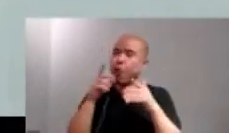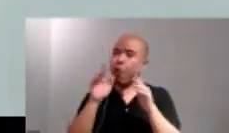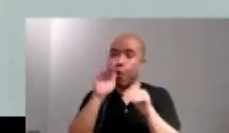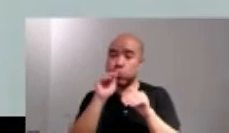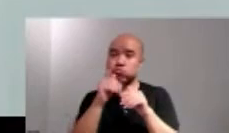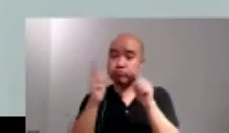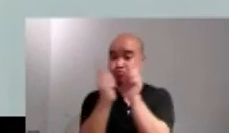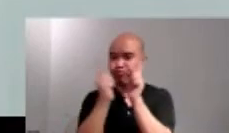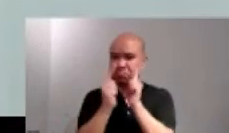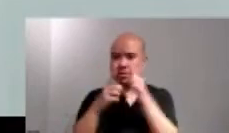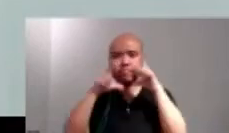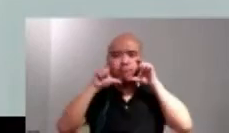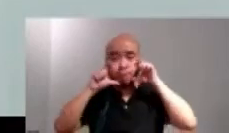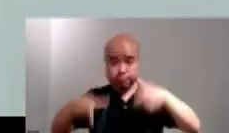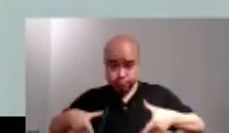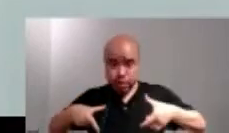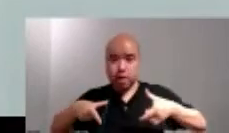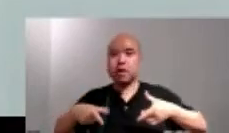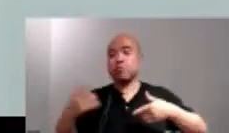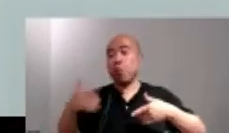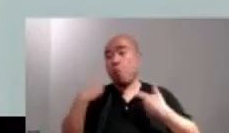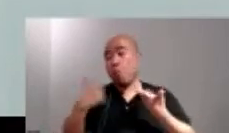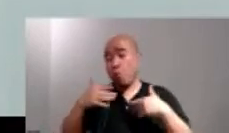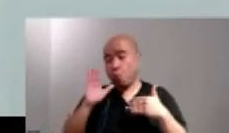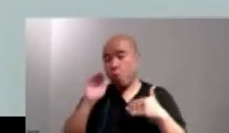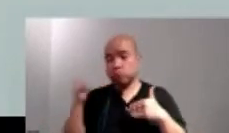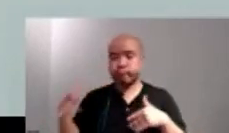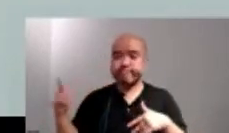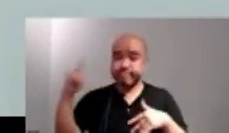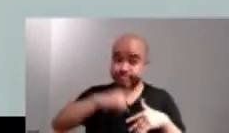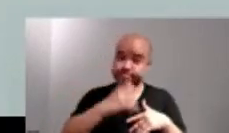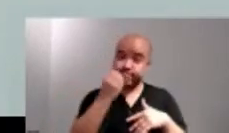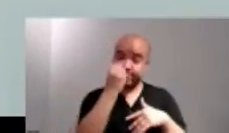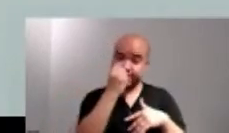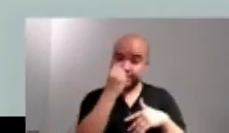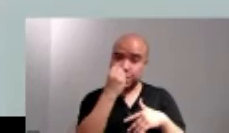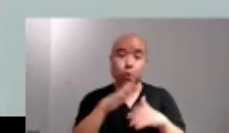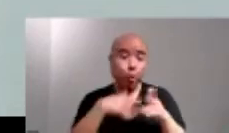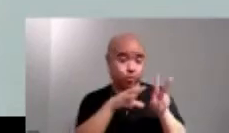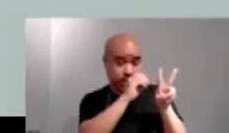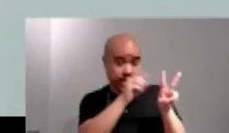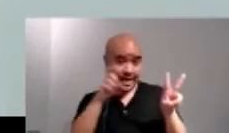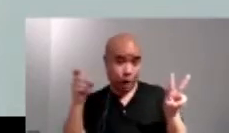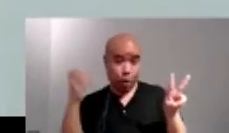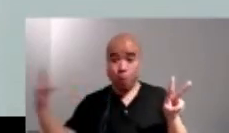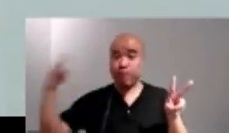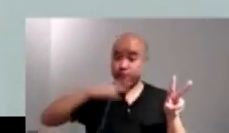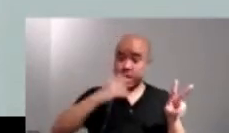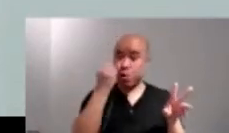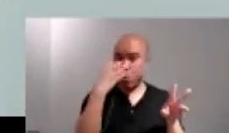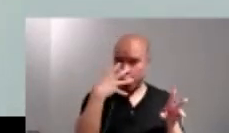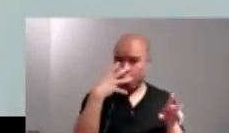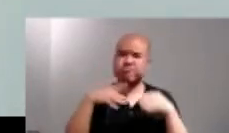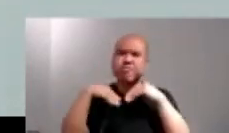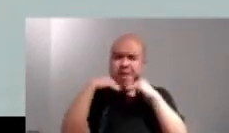without masks and in Hong Kong, just like last year. I attended this session last year in Hong